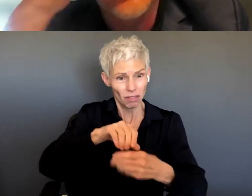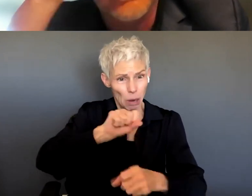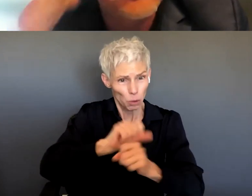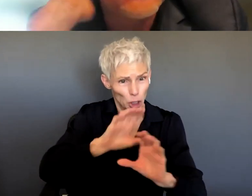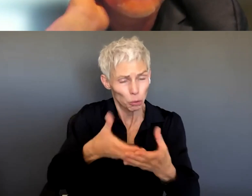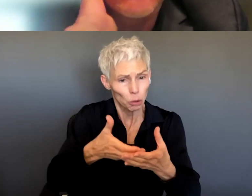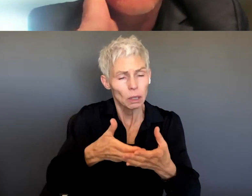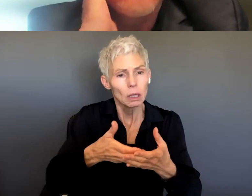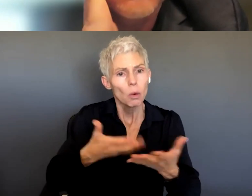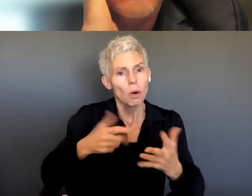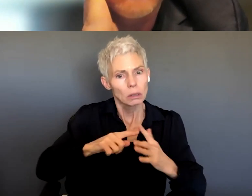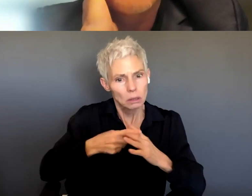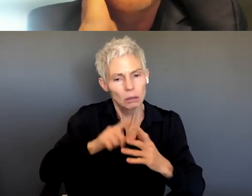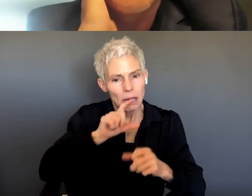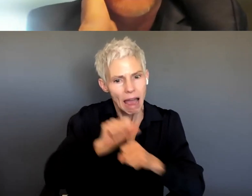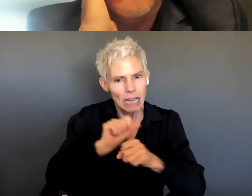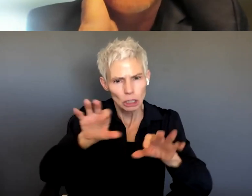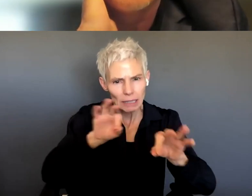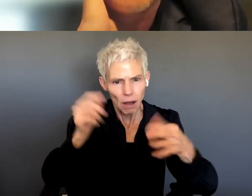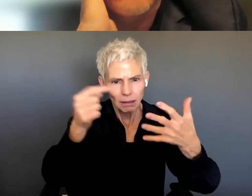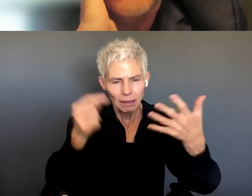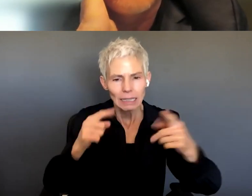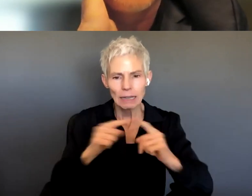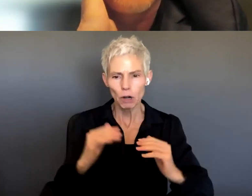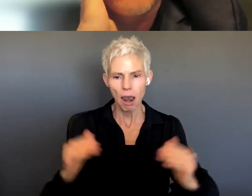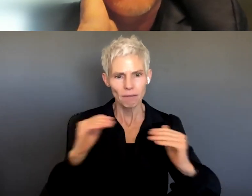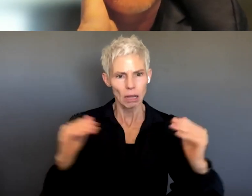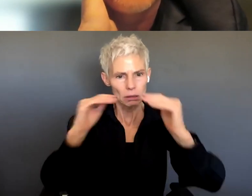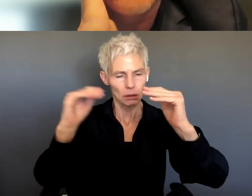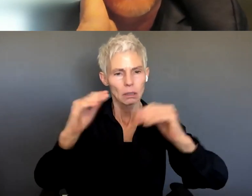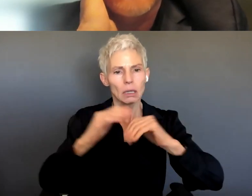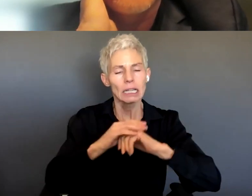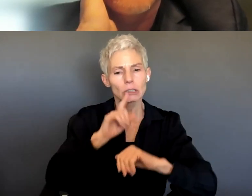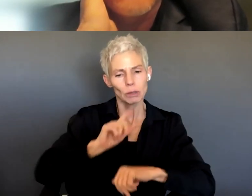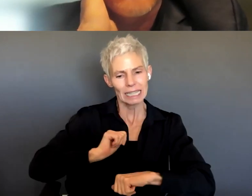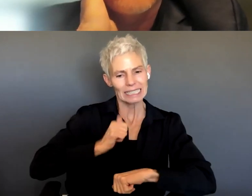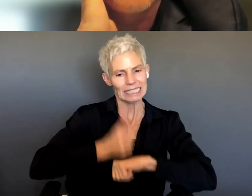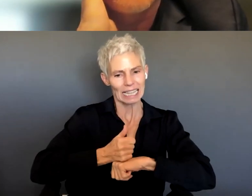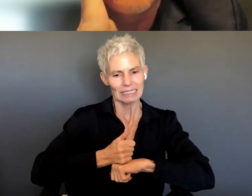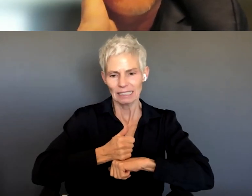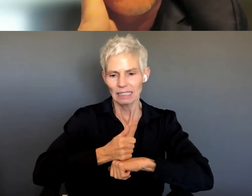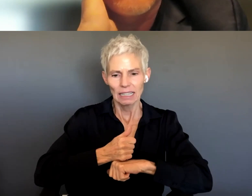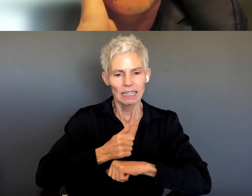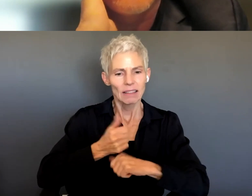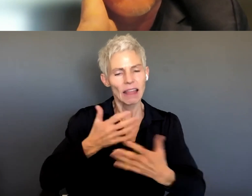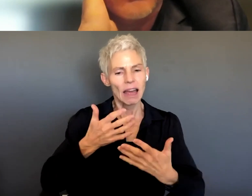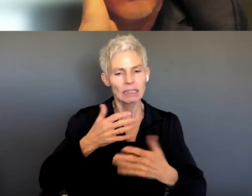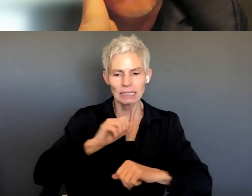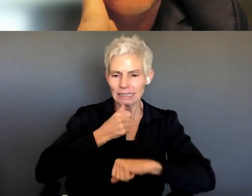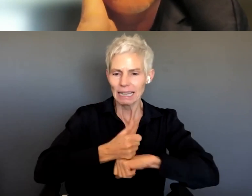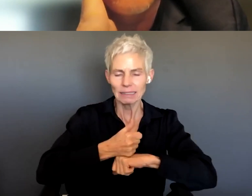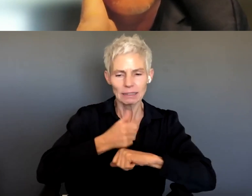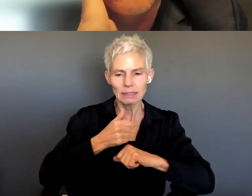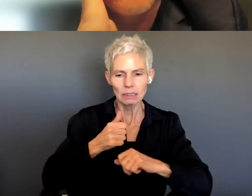to start to actually define these different levels, because that lays the groundwork for being able to do system planning